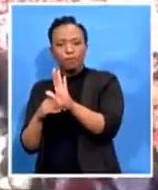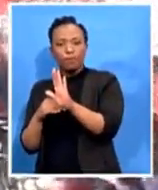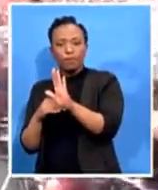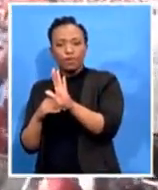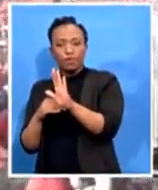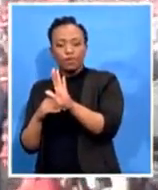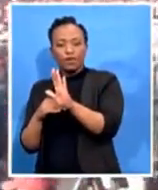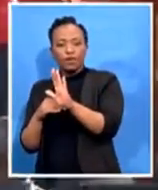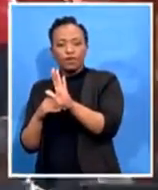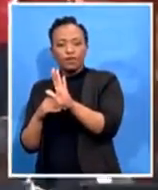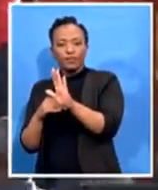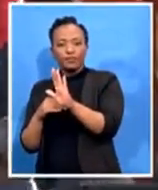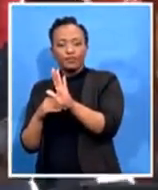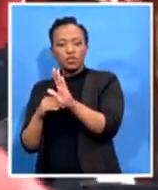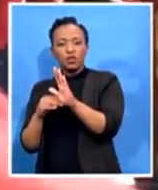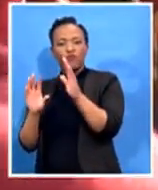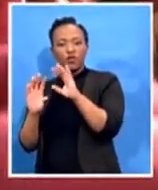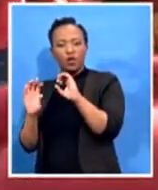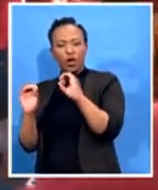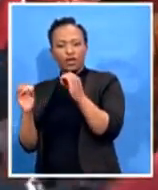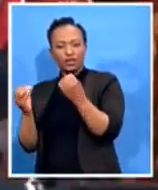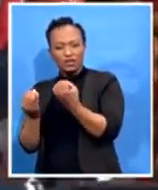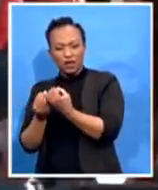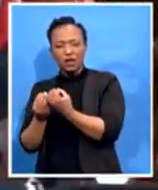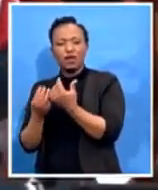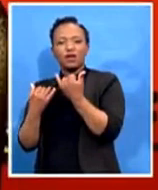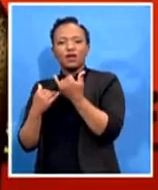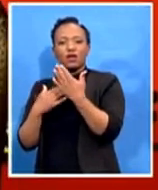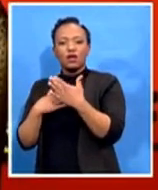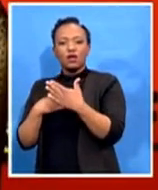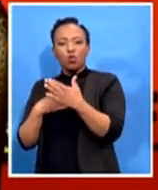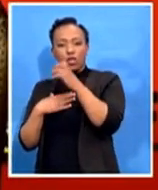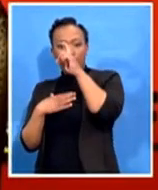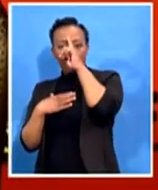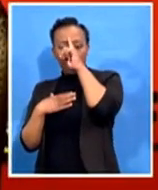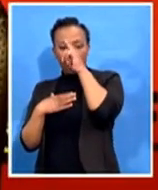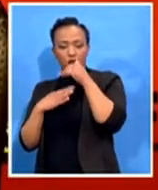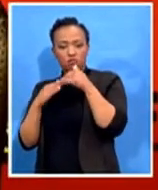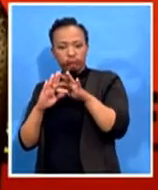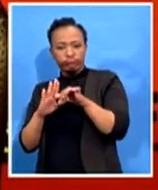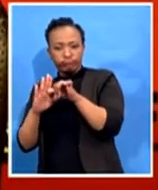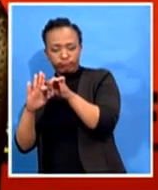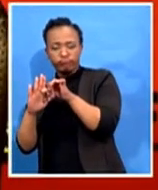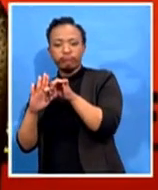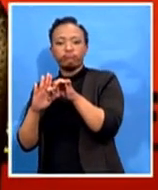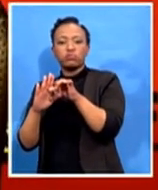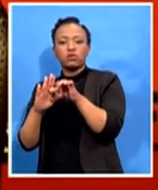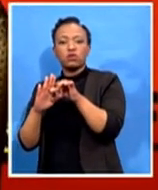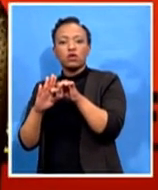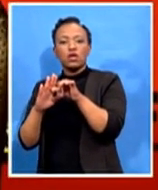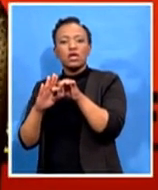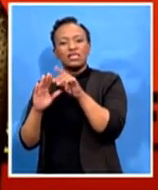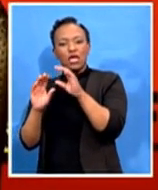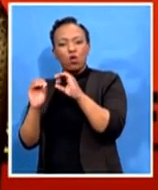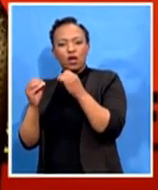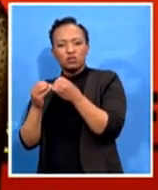meaning that they are a black consciousness organization. Also, they subscribe to Pan-Africanism. That's why